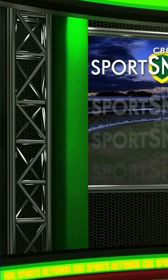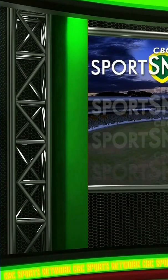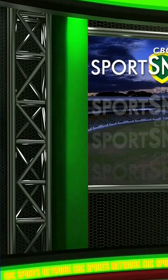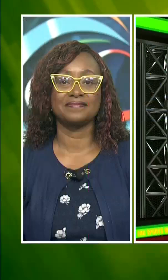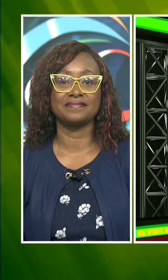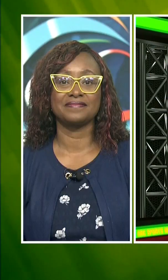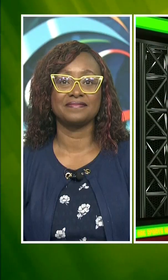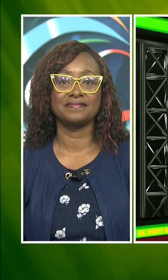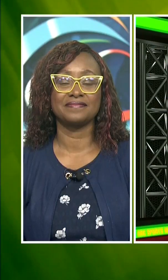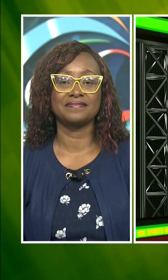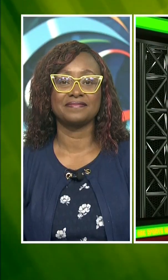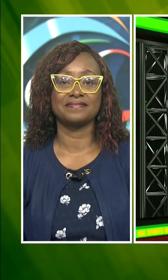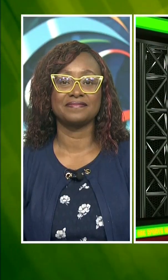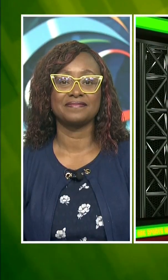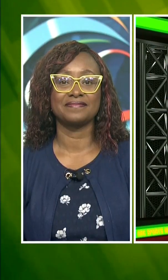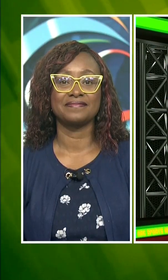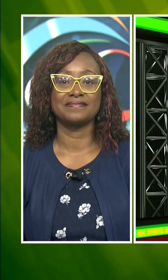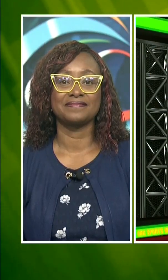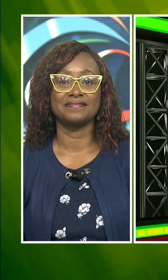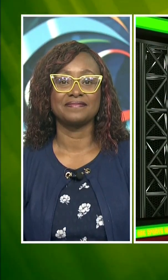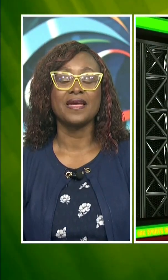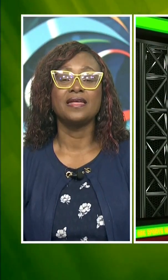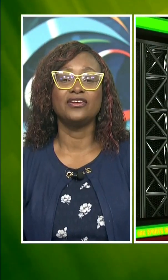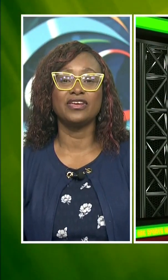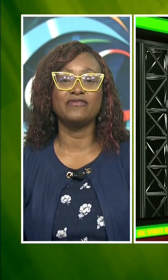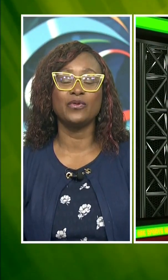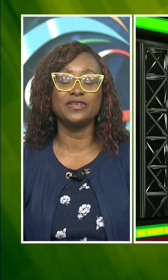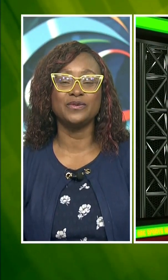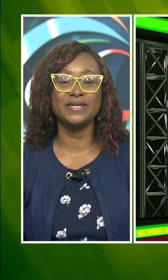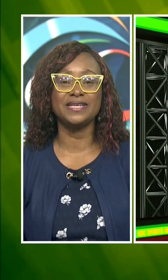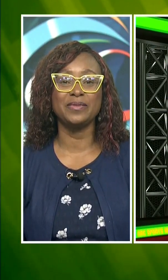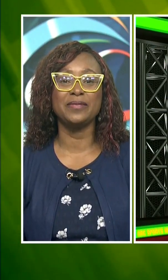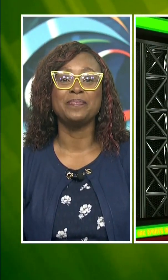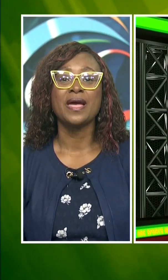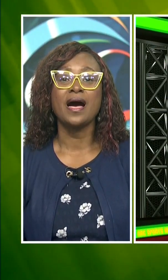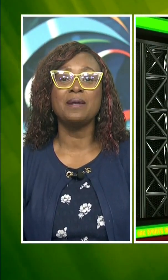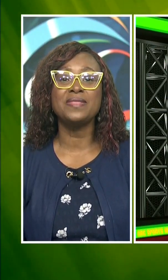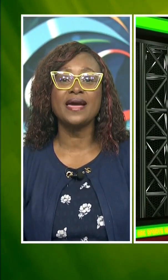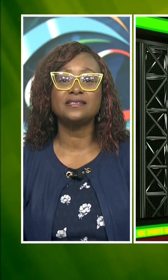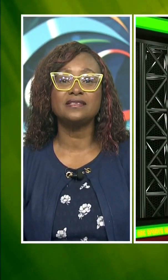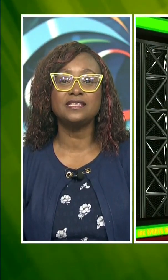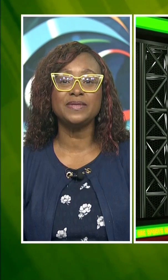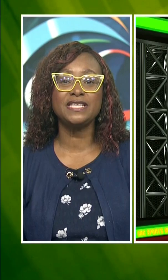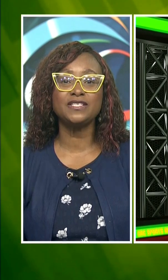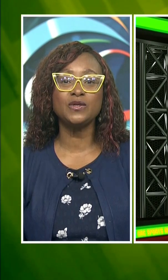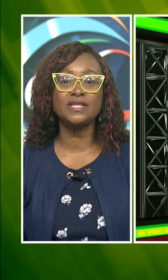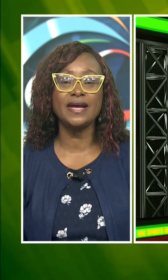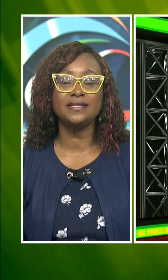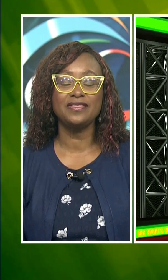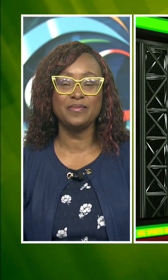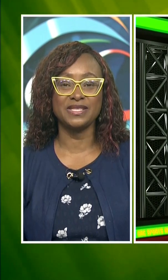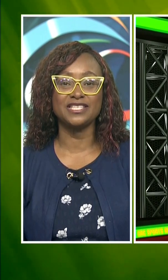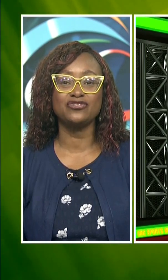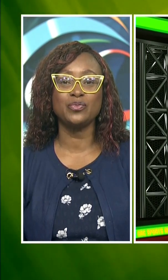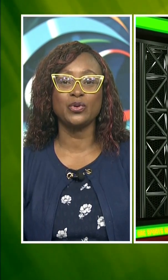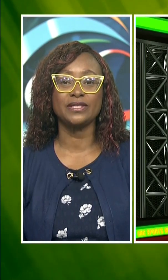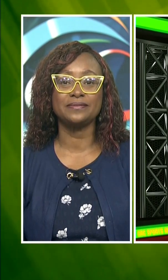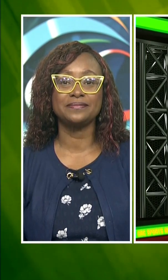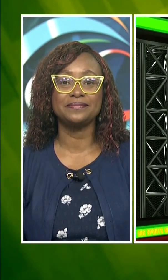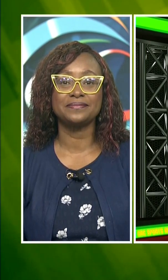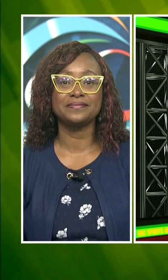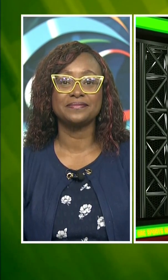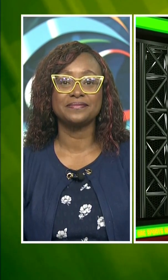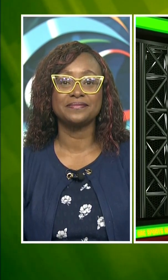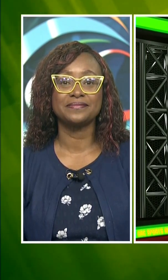sports. Wendy, when we come back, I've got some track and field news for you. Looking forward to it, Damien. Up next on CBC's Newsnight, the Business Report.